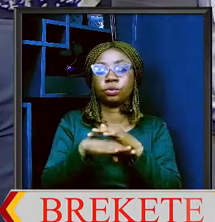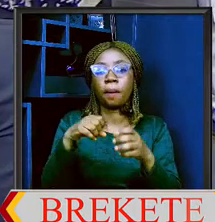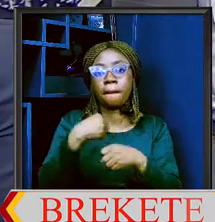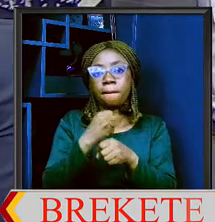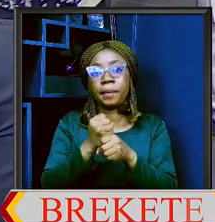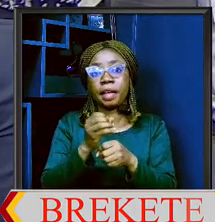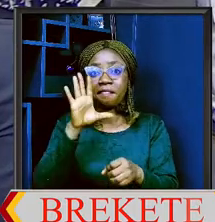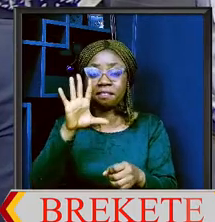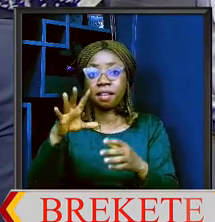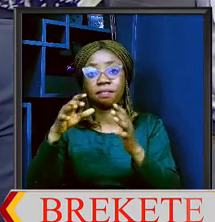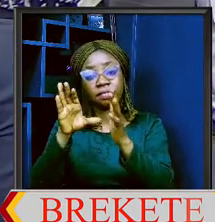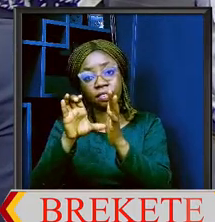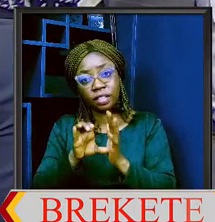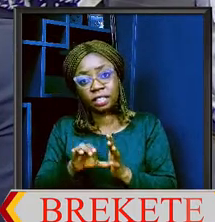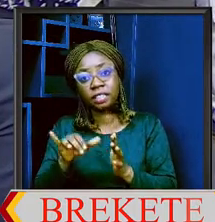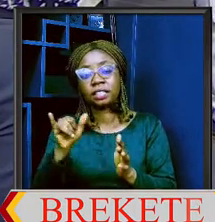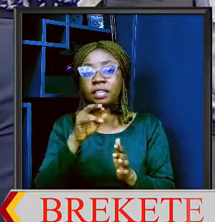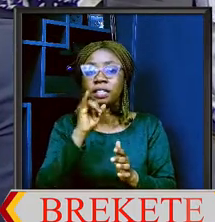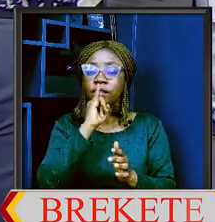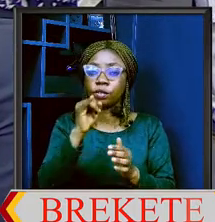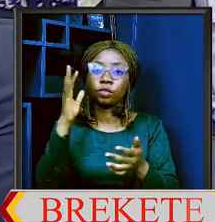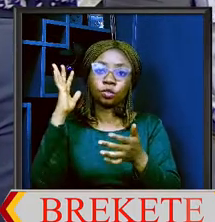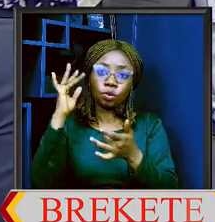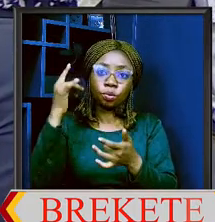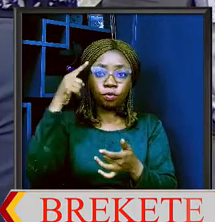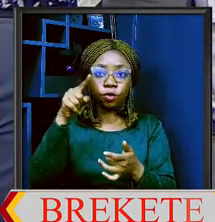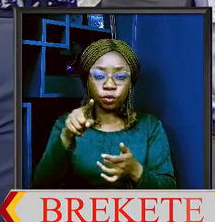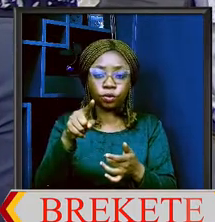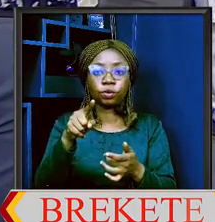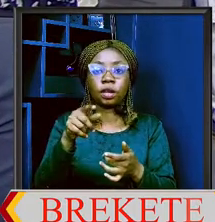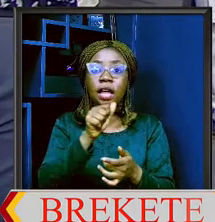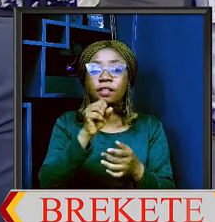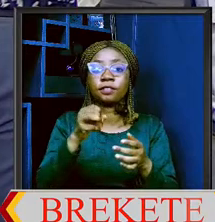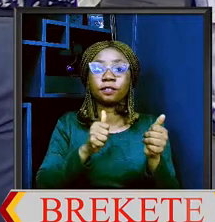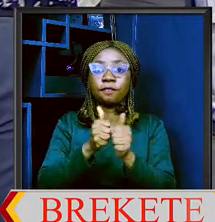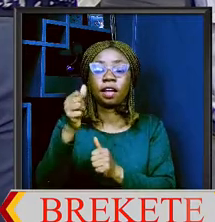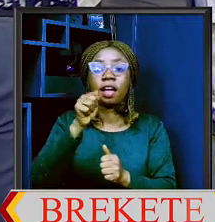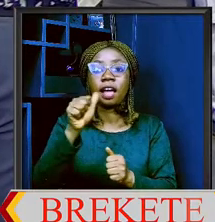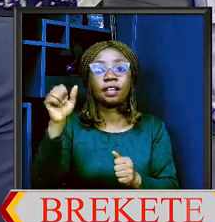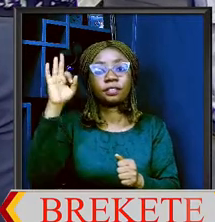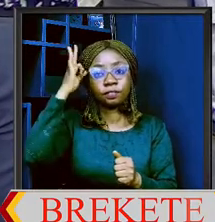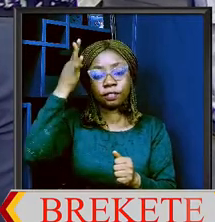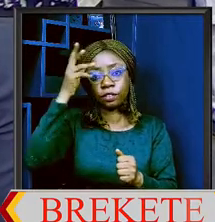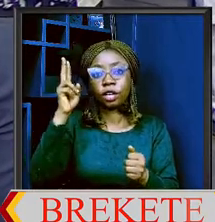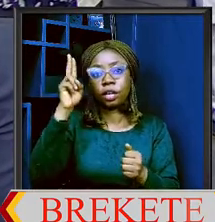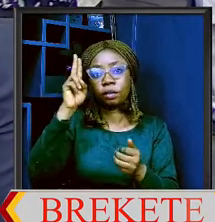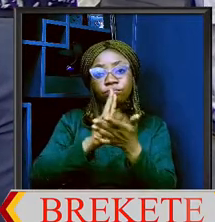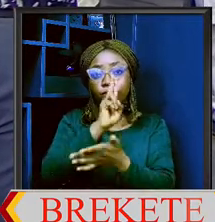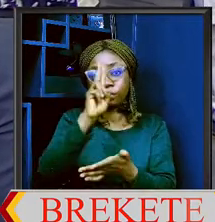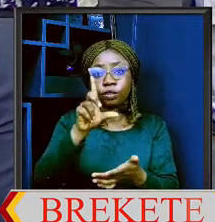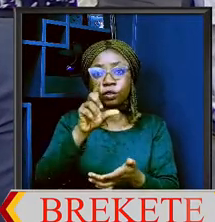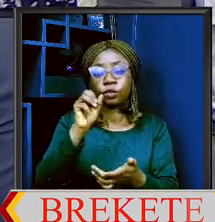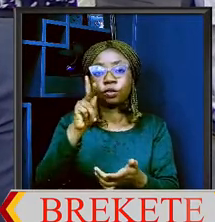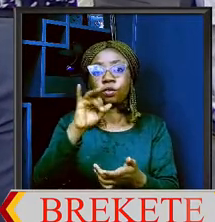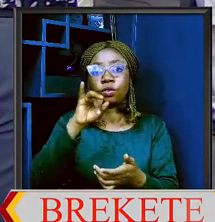make five credits there is hope for you as far as Federal University locco is